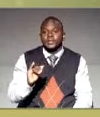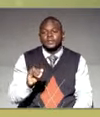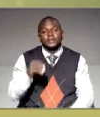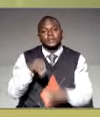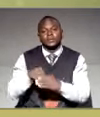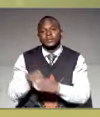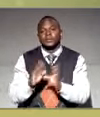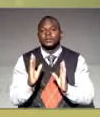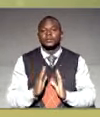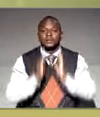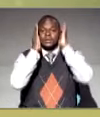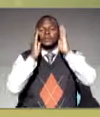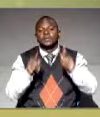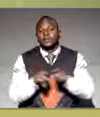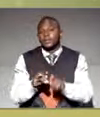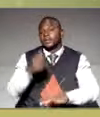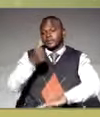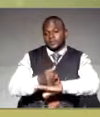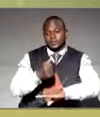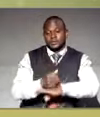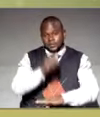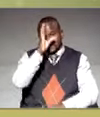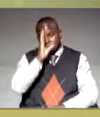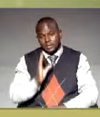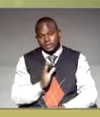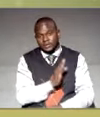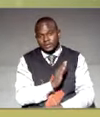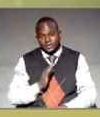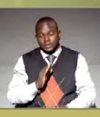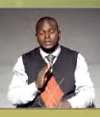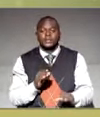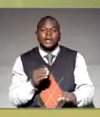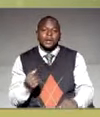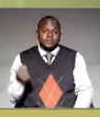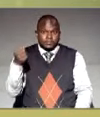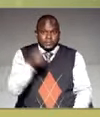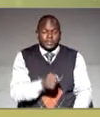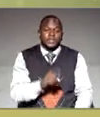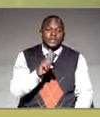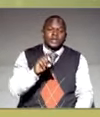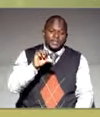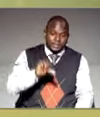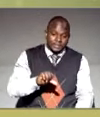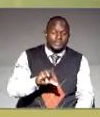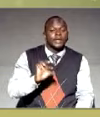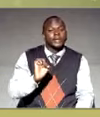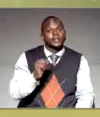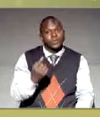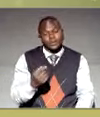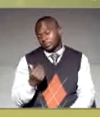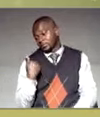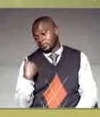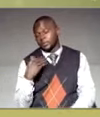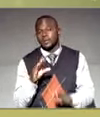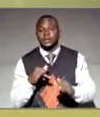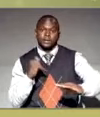a bishop. Soroti Catholic Diocese was erected in 1981. Previously it